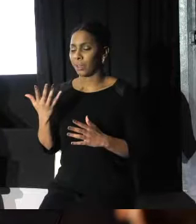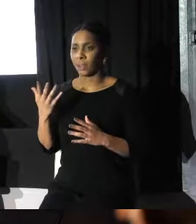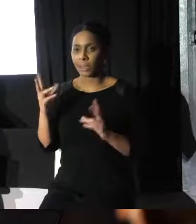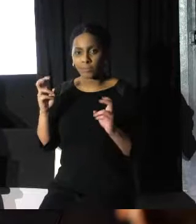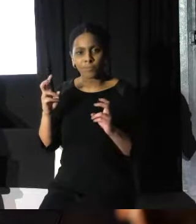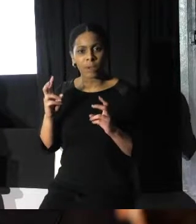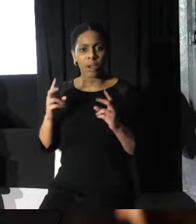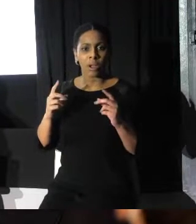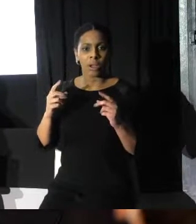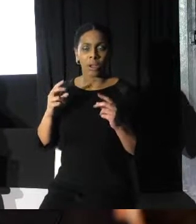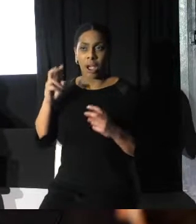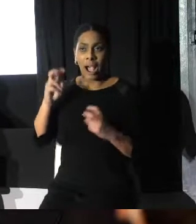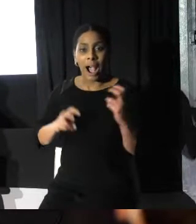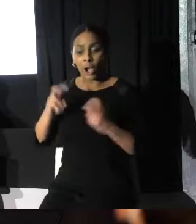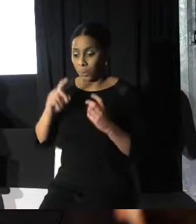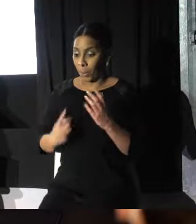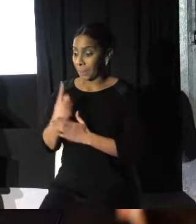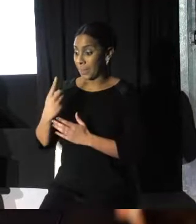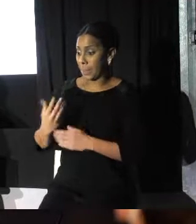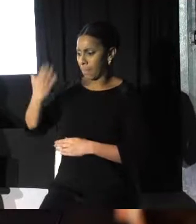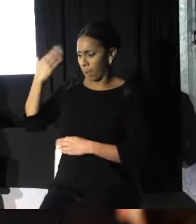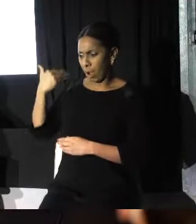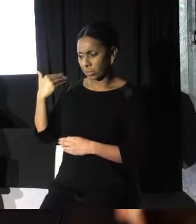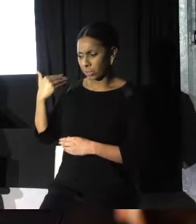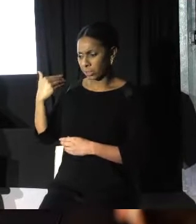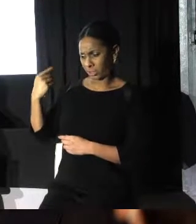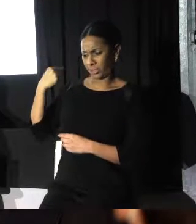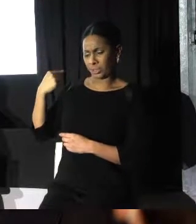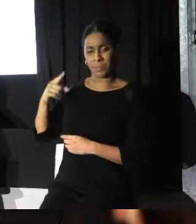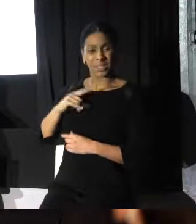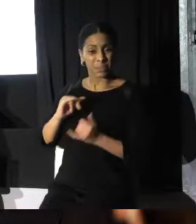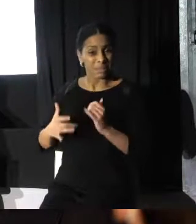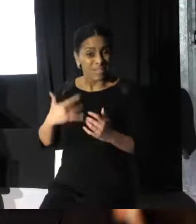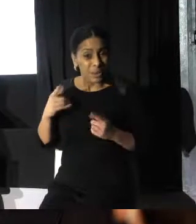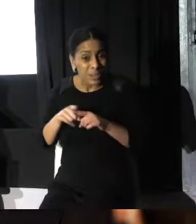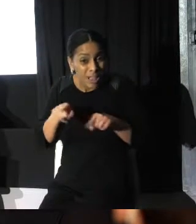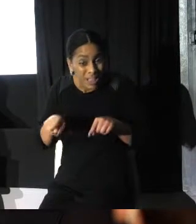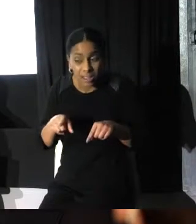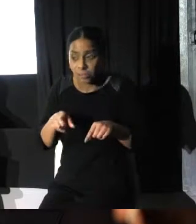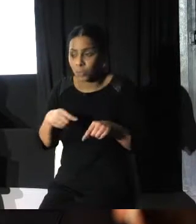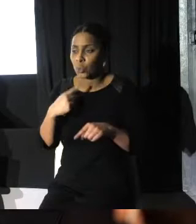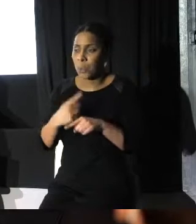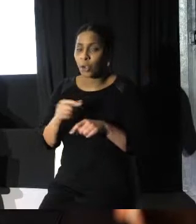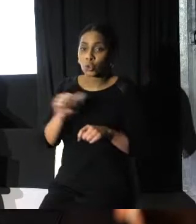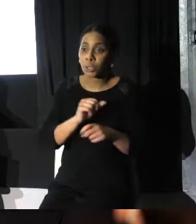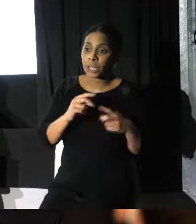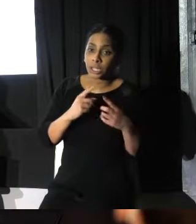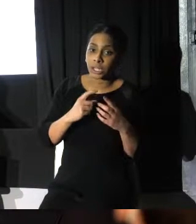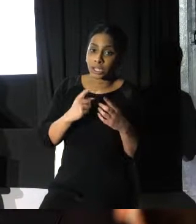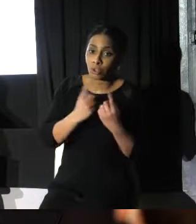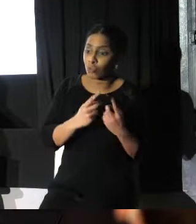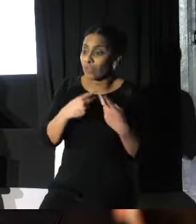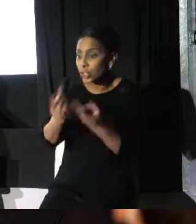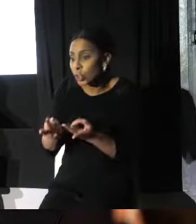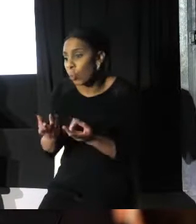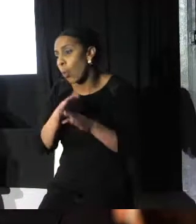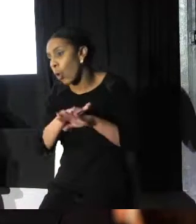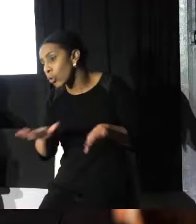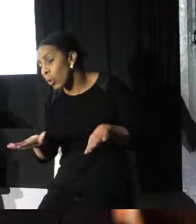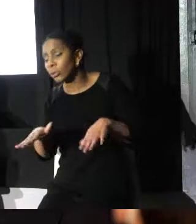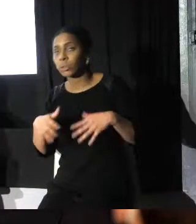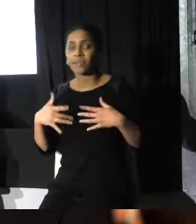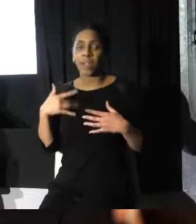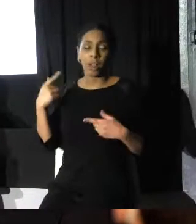past, which is so often how it feels when we're talking about restitution or not restitution. I mean, I just won't go on panels these